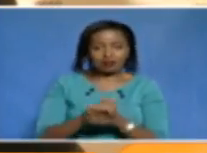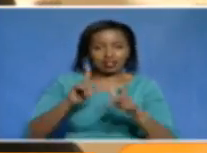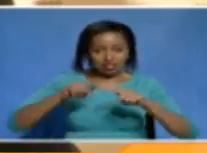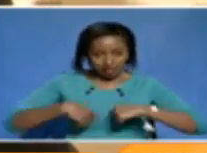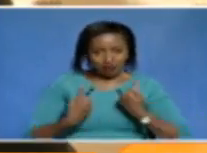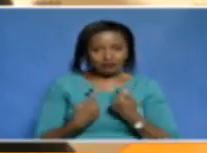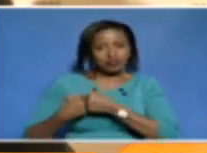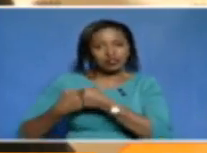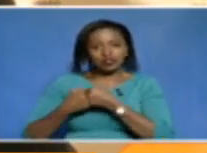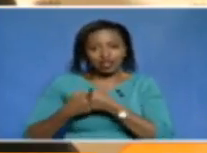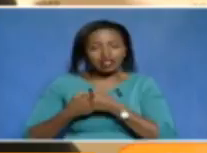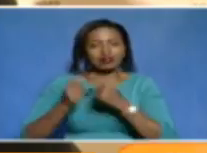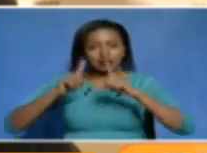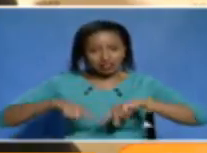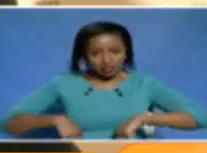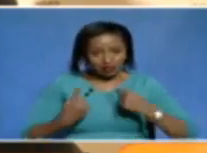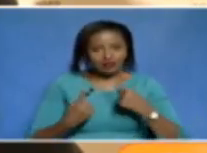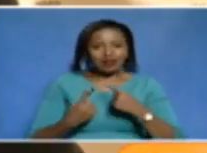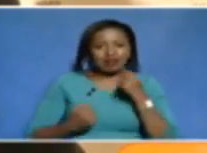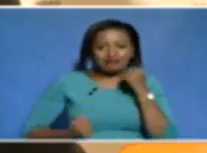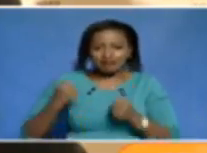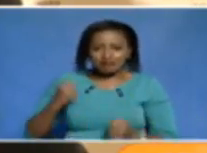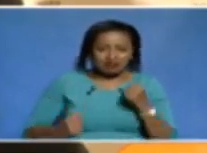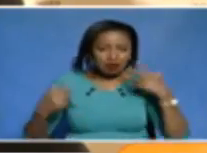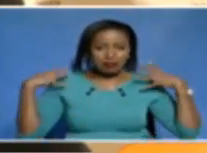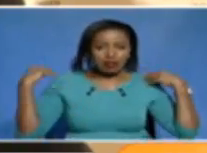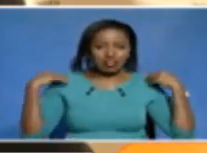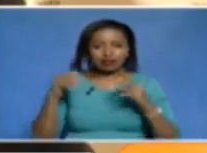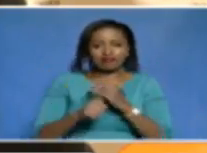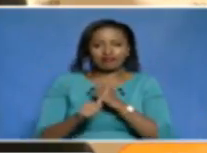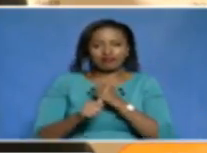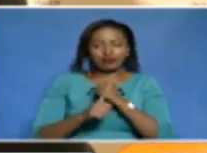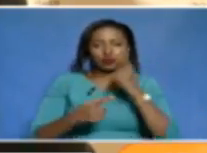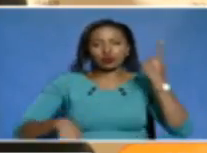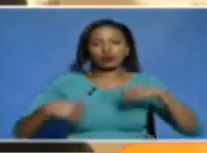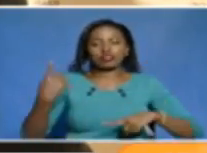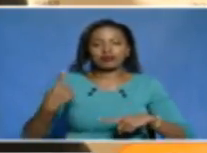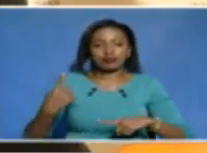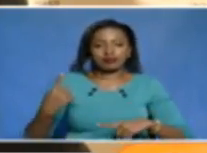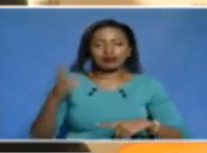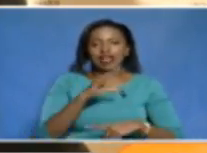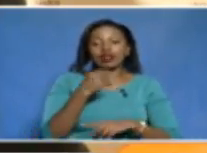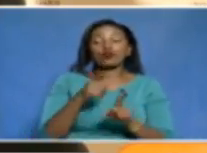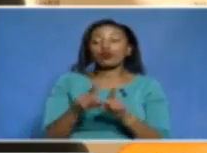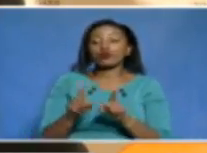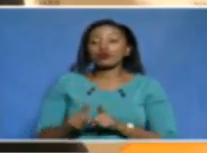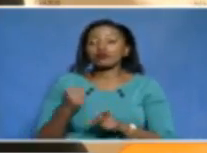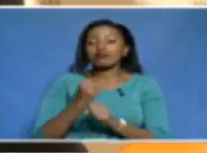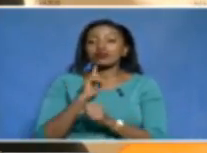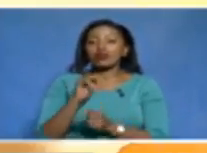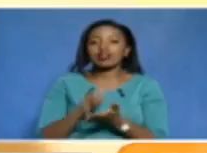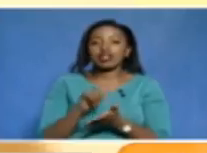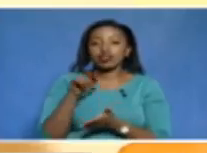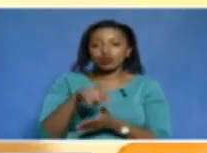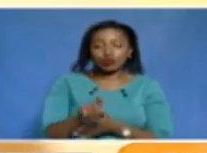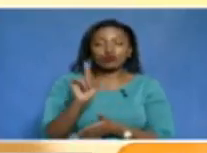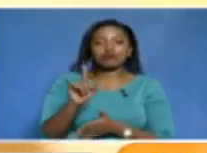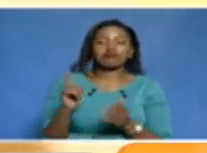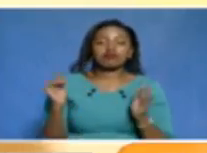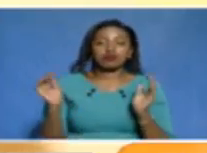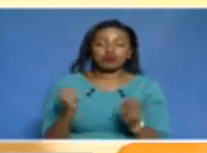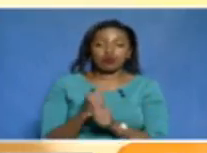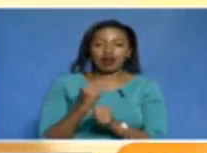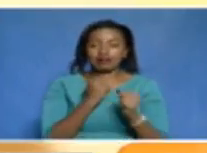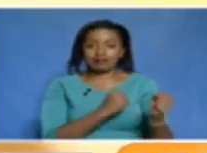yourself, and fight to win. And above all, dream crazy and make sure that you achieve your dream. After winning the